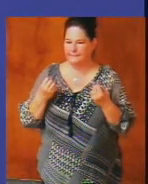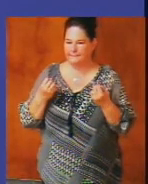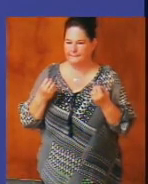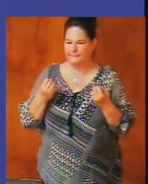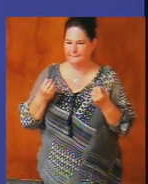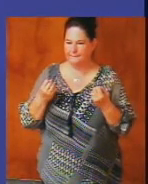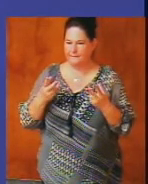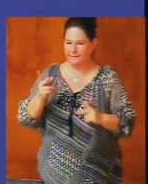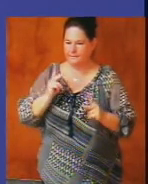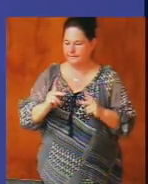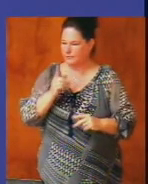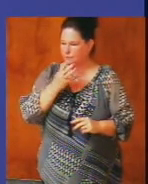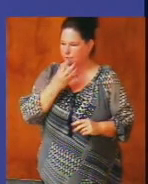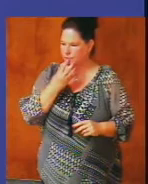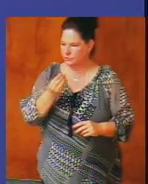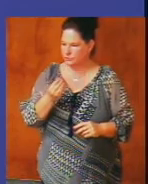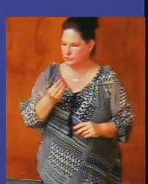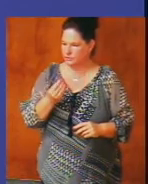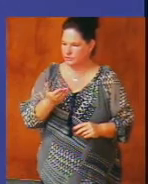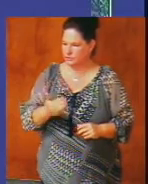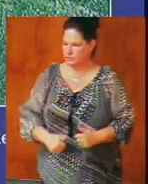Jewish population.